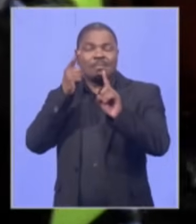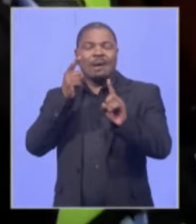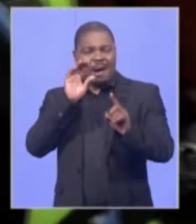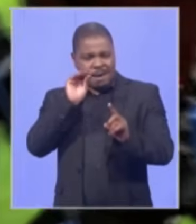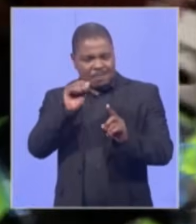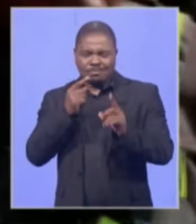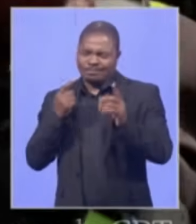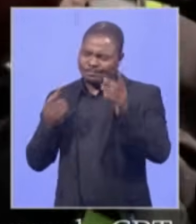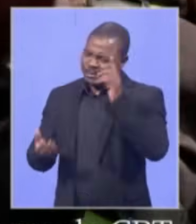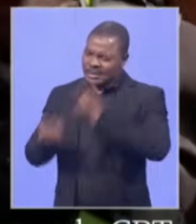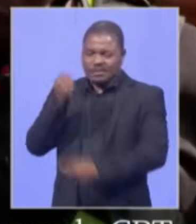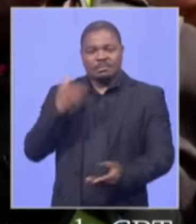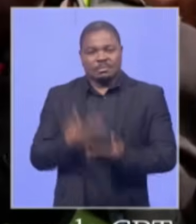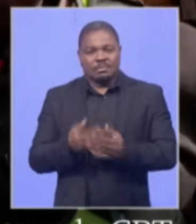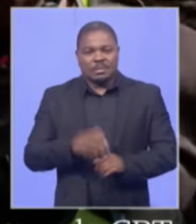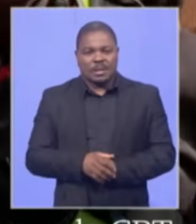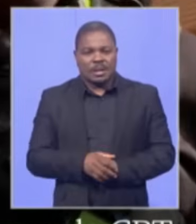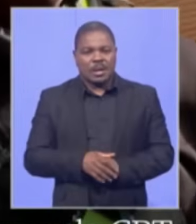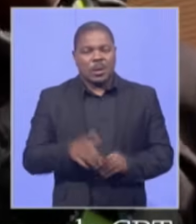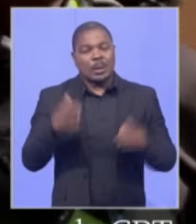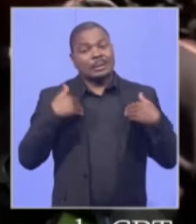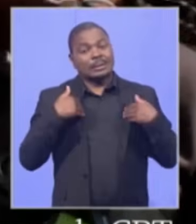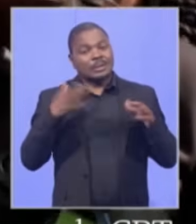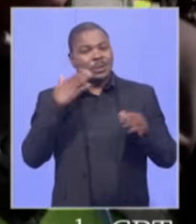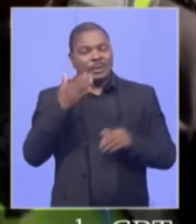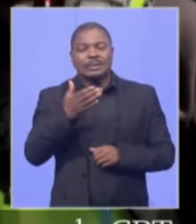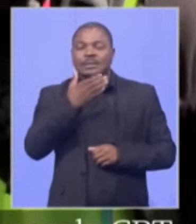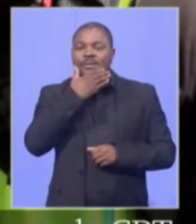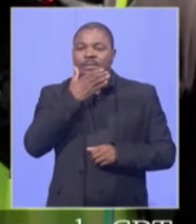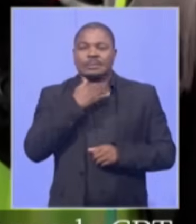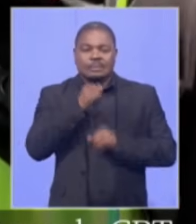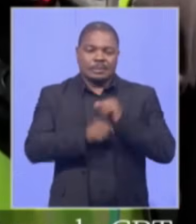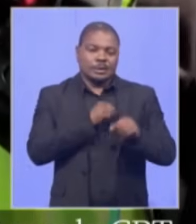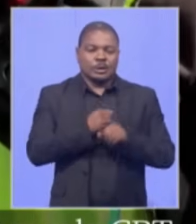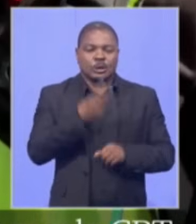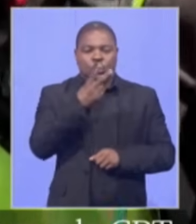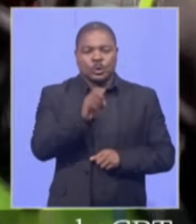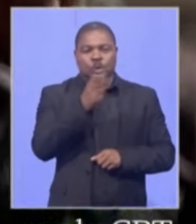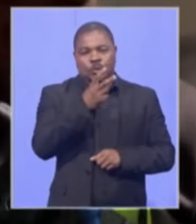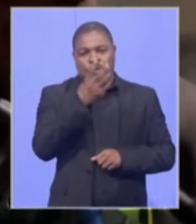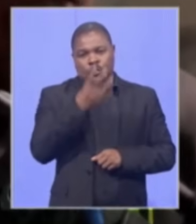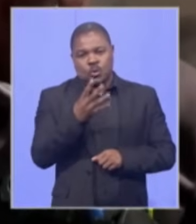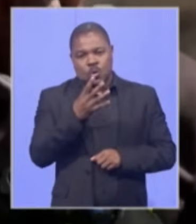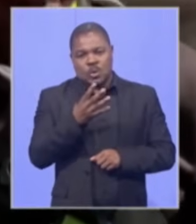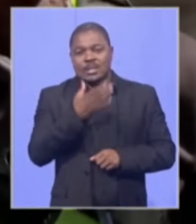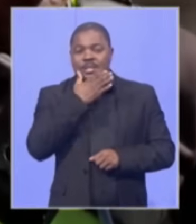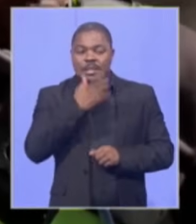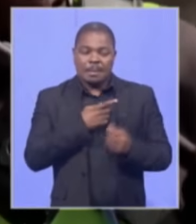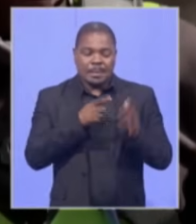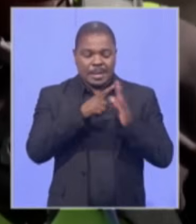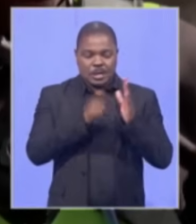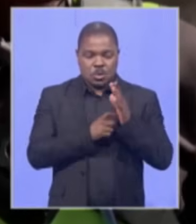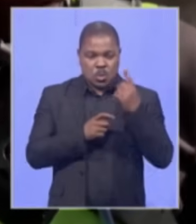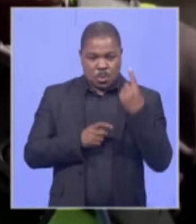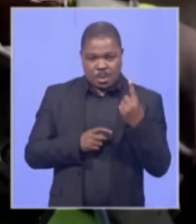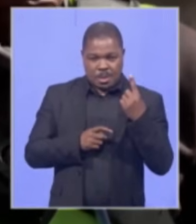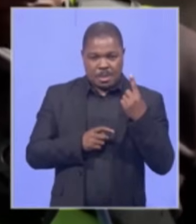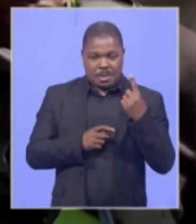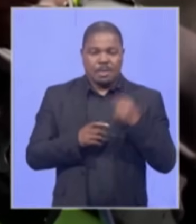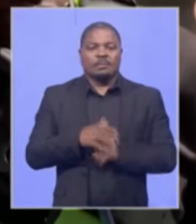We started at December 2024, the 1 December.